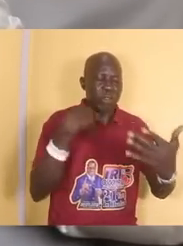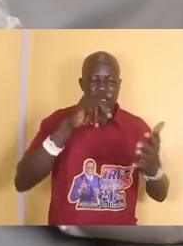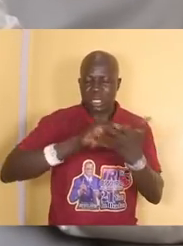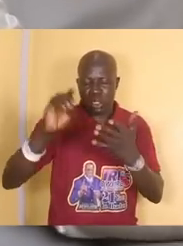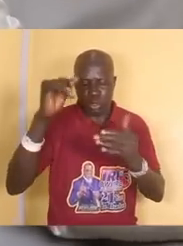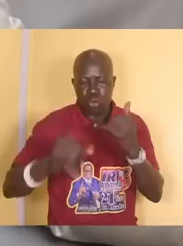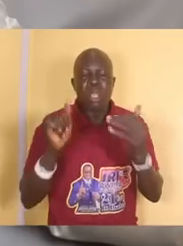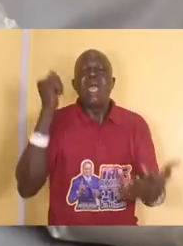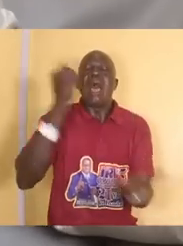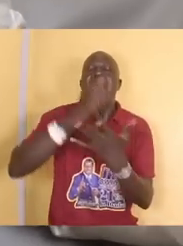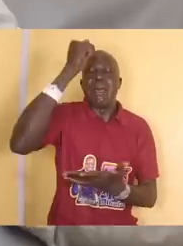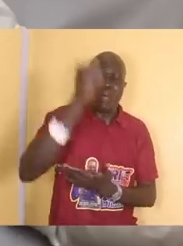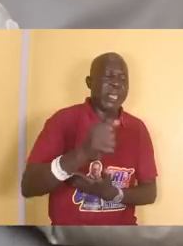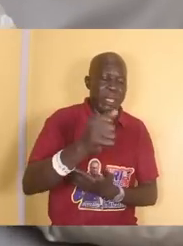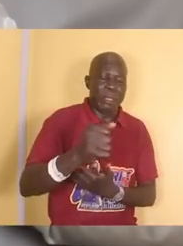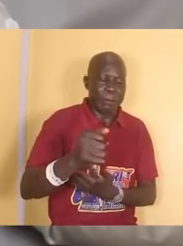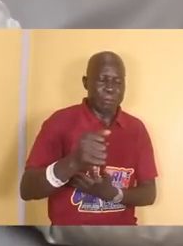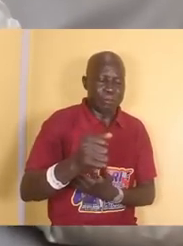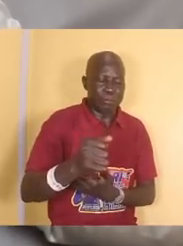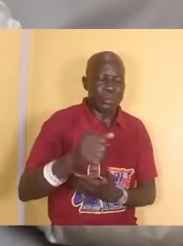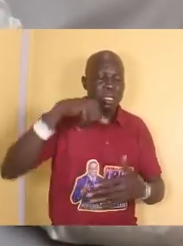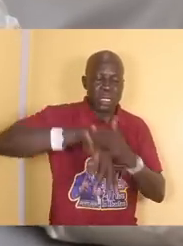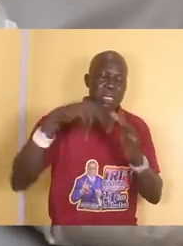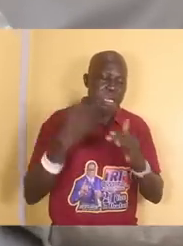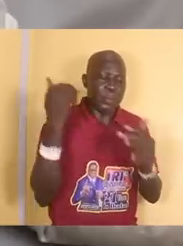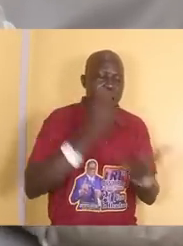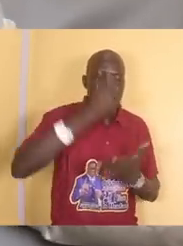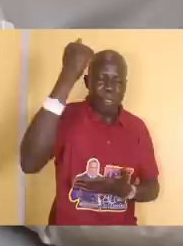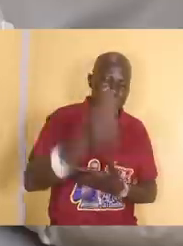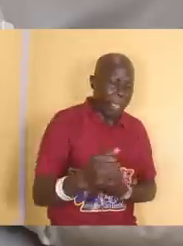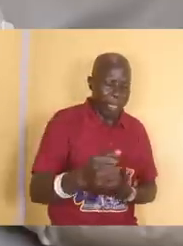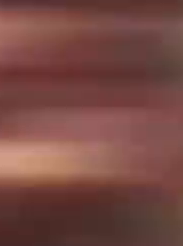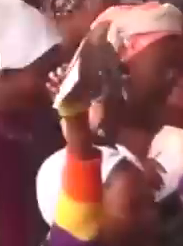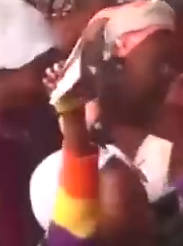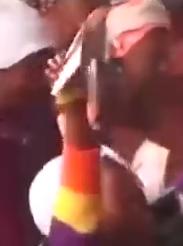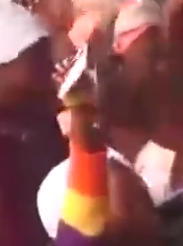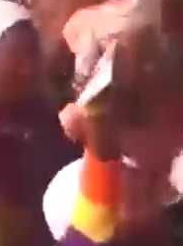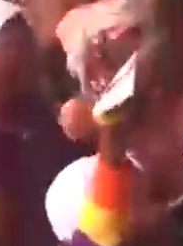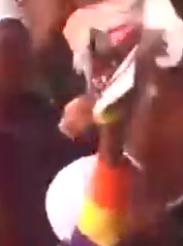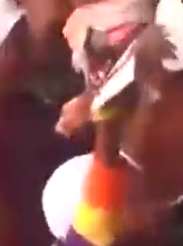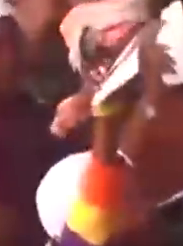of the day. Amen. In the name of Jesus. Amen.